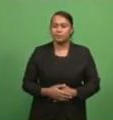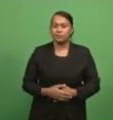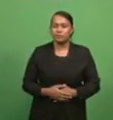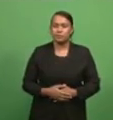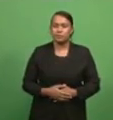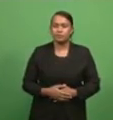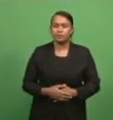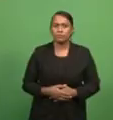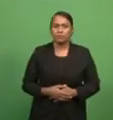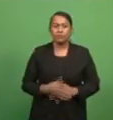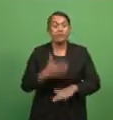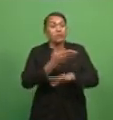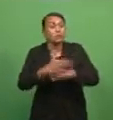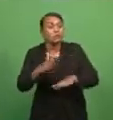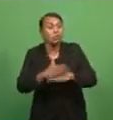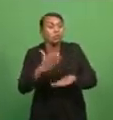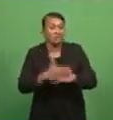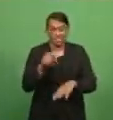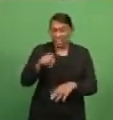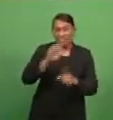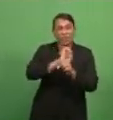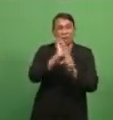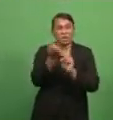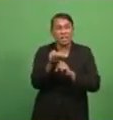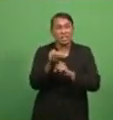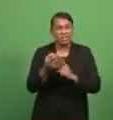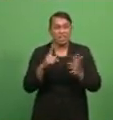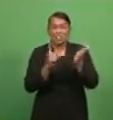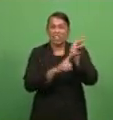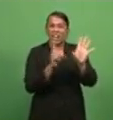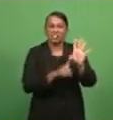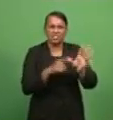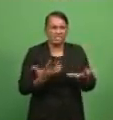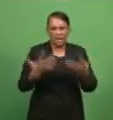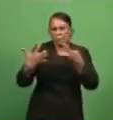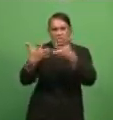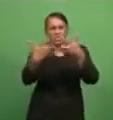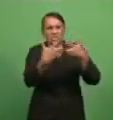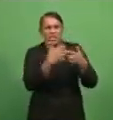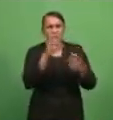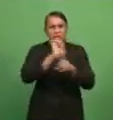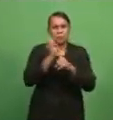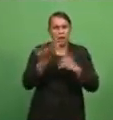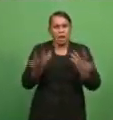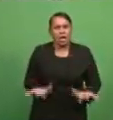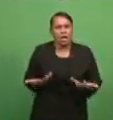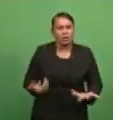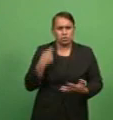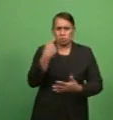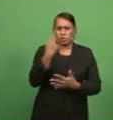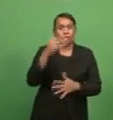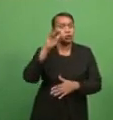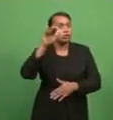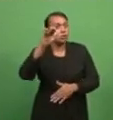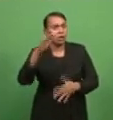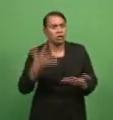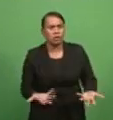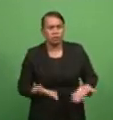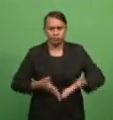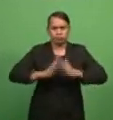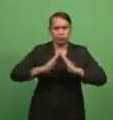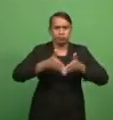New environmental friendly systems will be retrofitted by the association in future to ensure our environment is